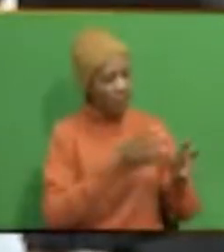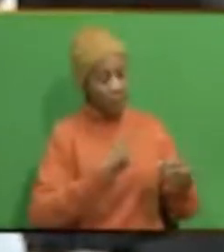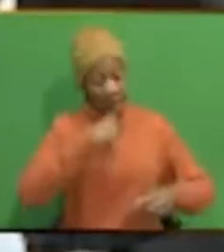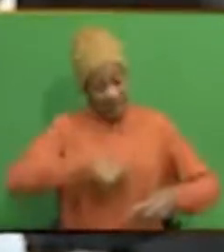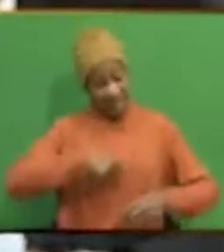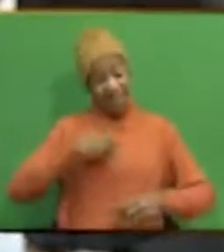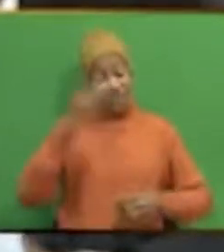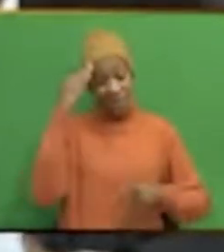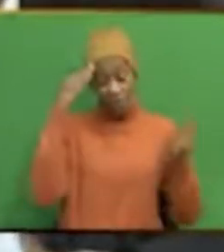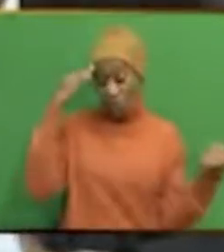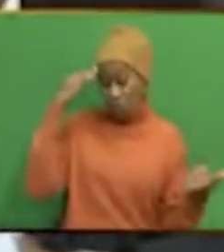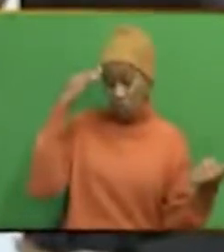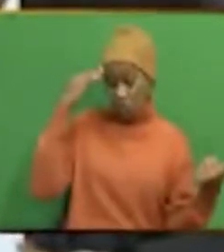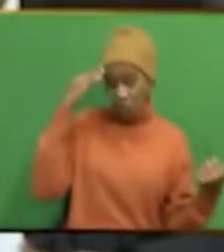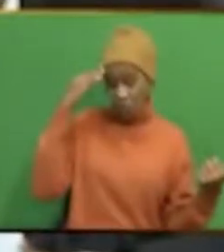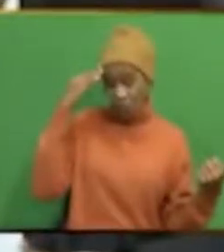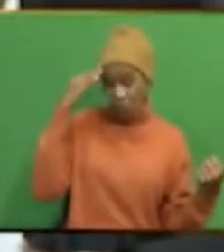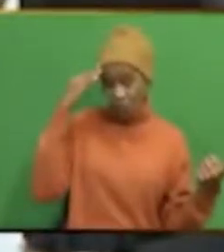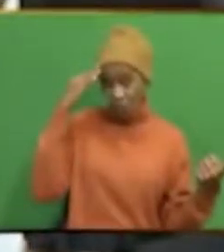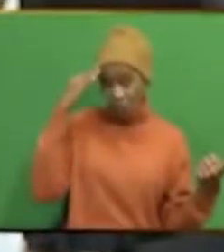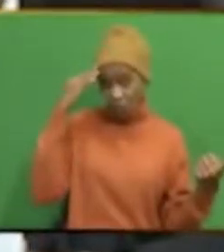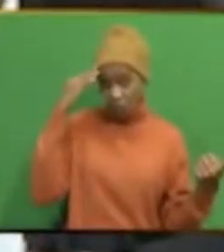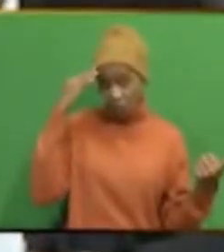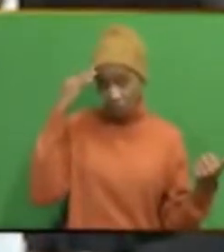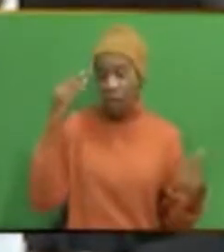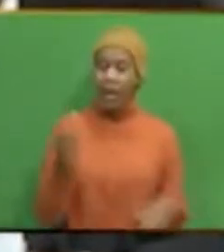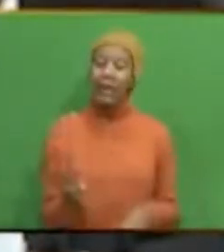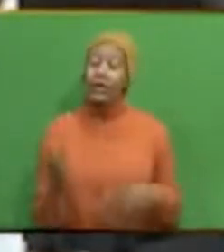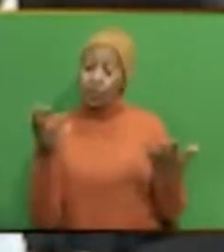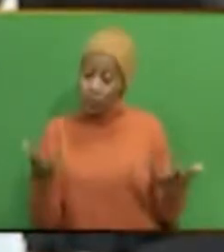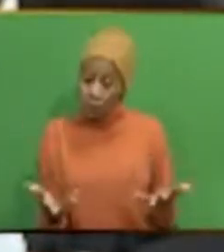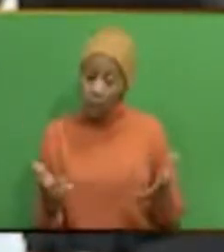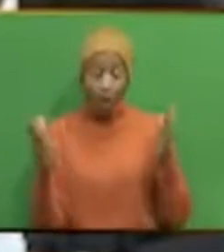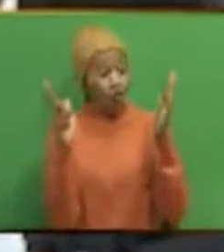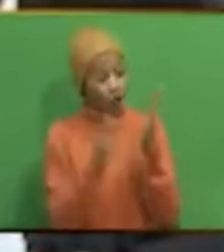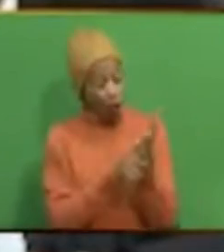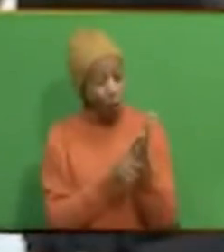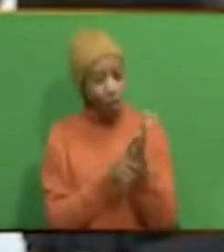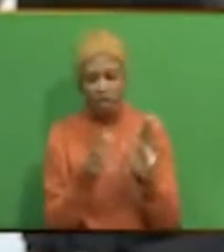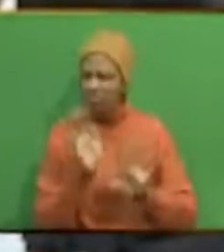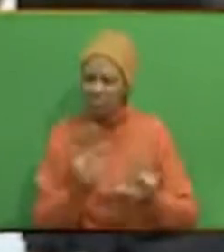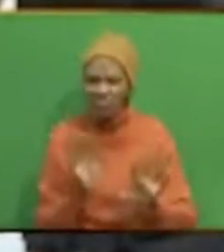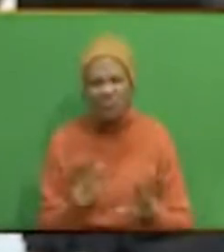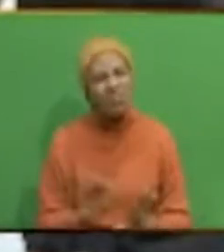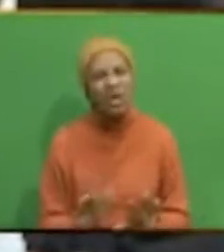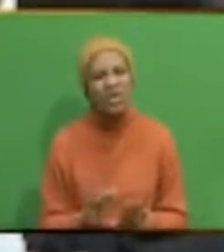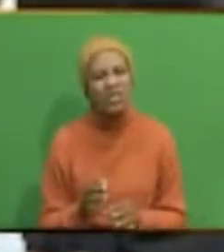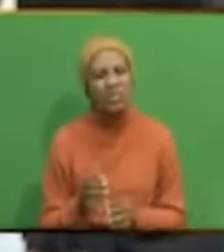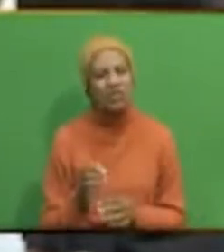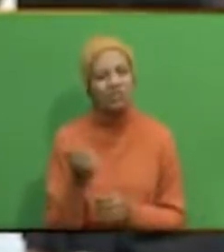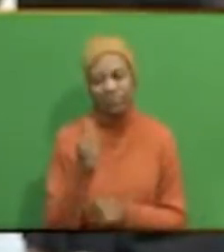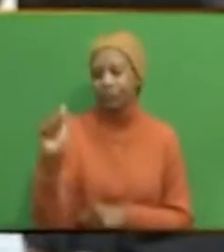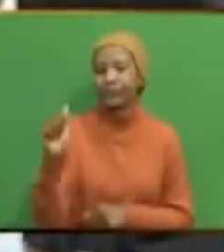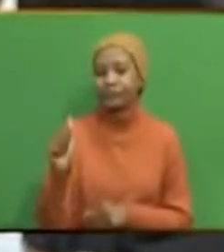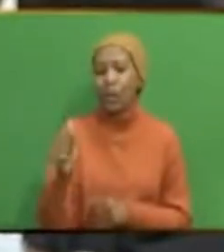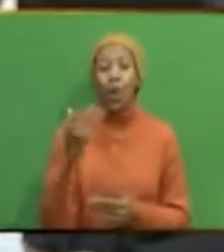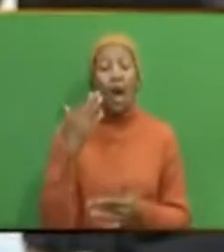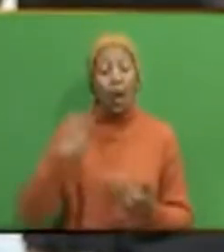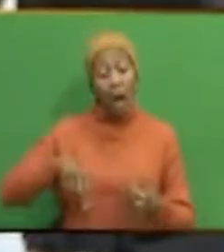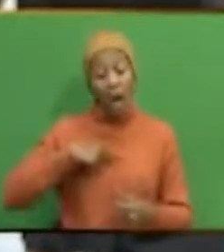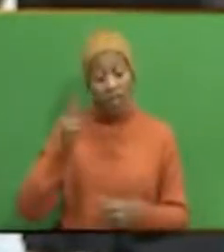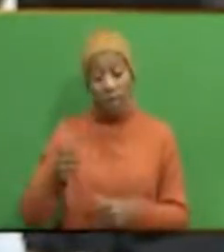personally, whilst there is no legal impediment to today's nominations